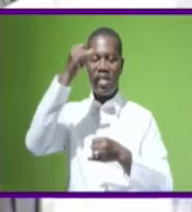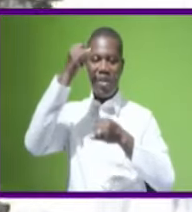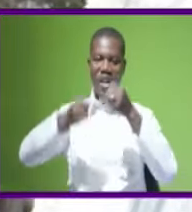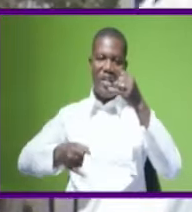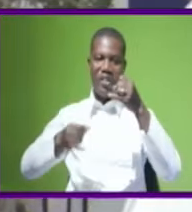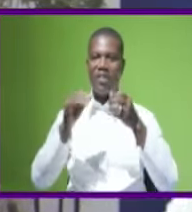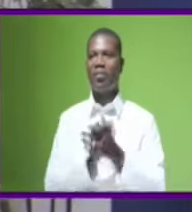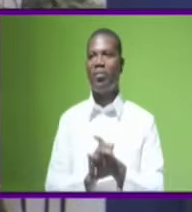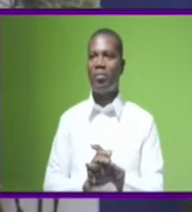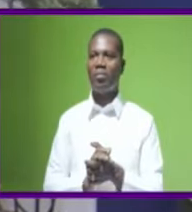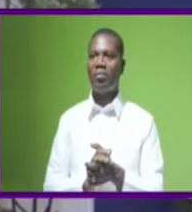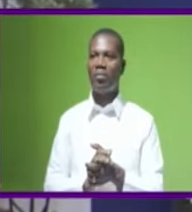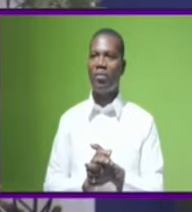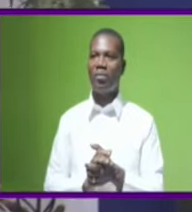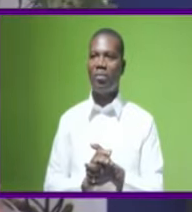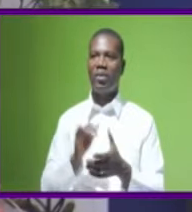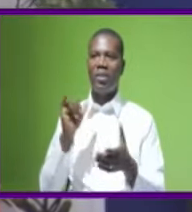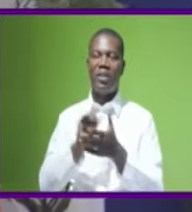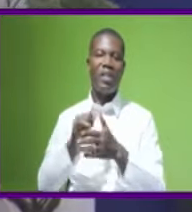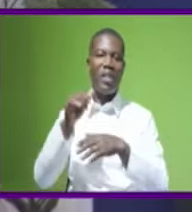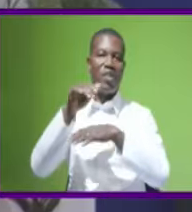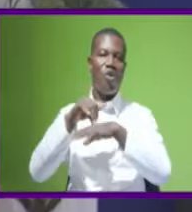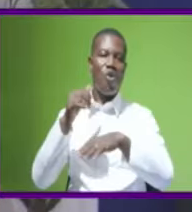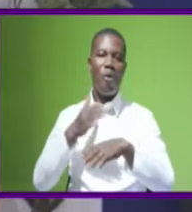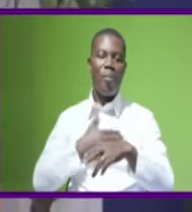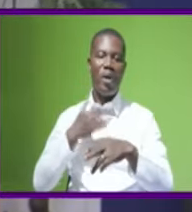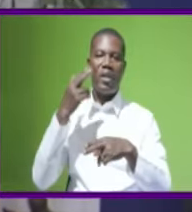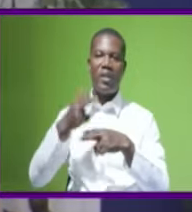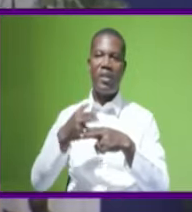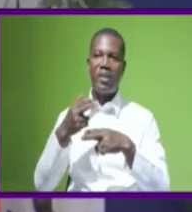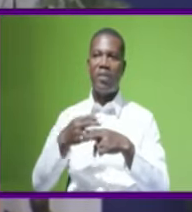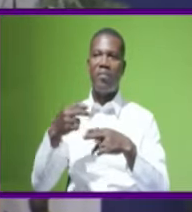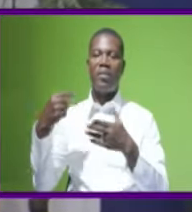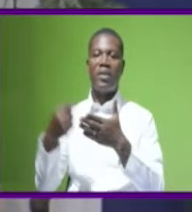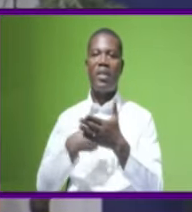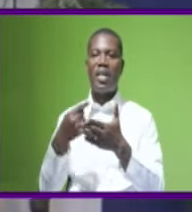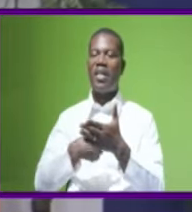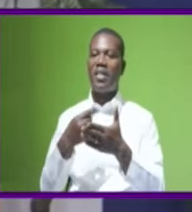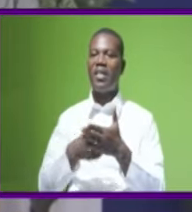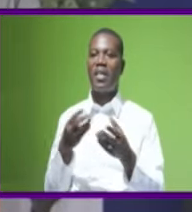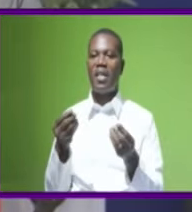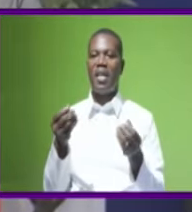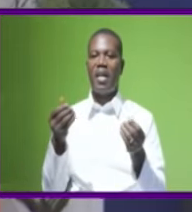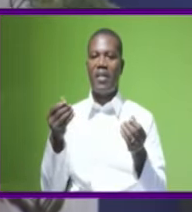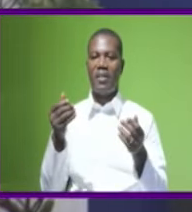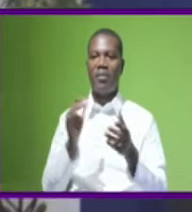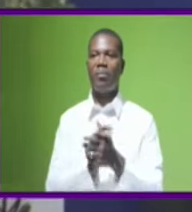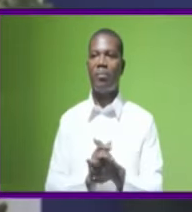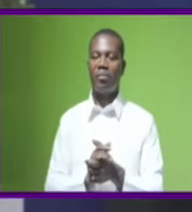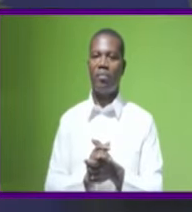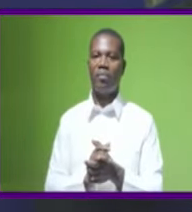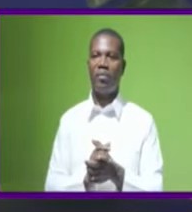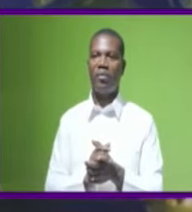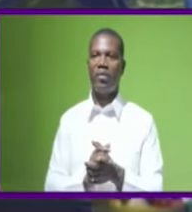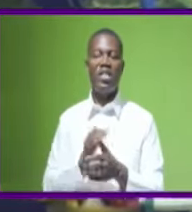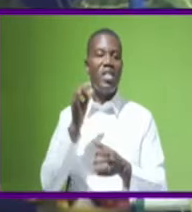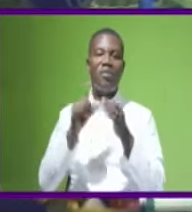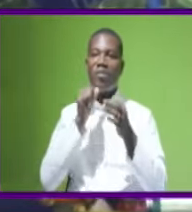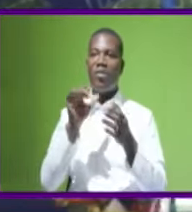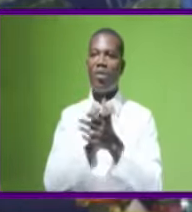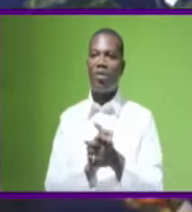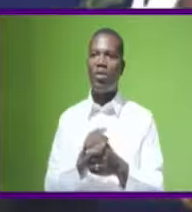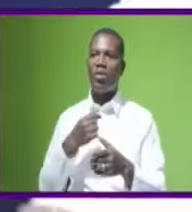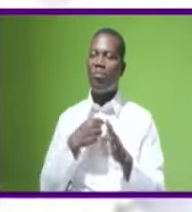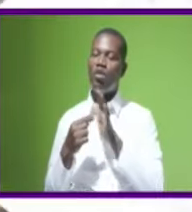And your last. But you mention my name in this land of Ghana. And yes, I